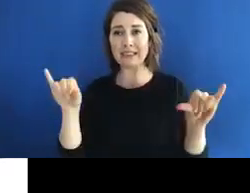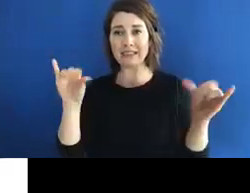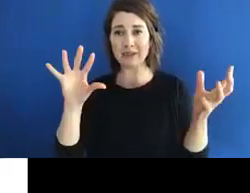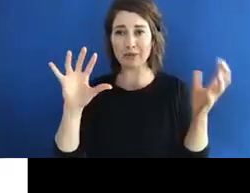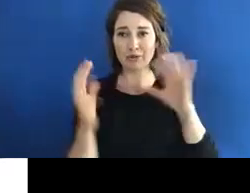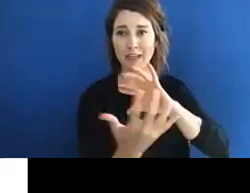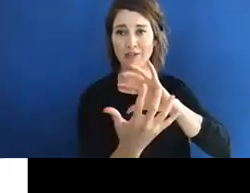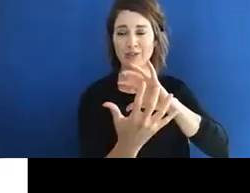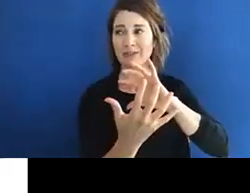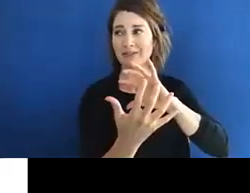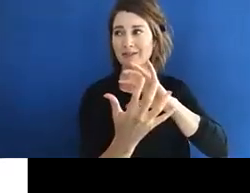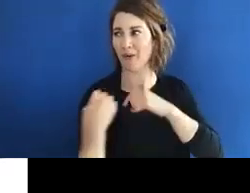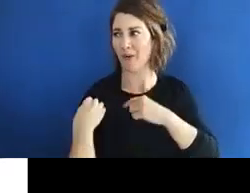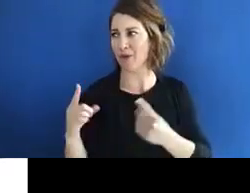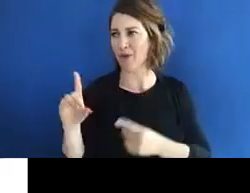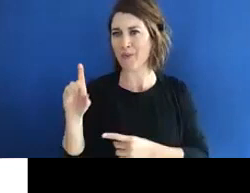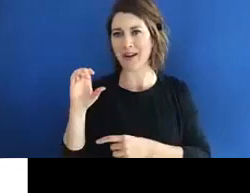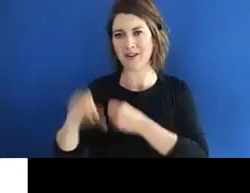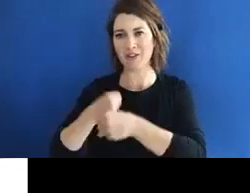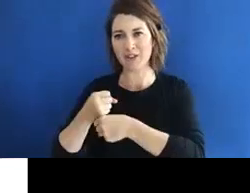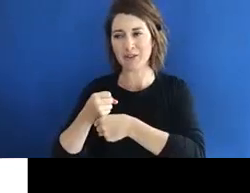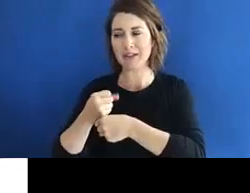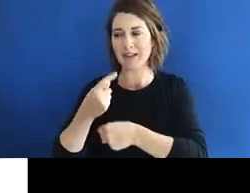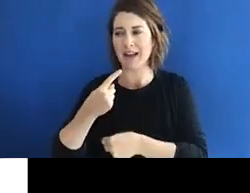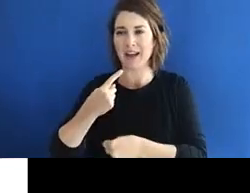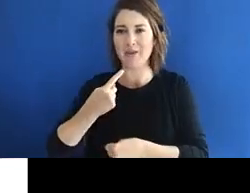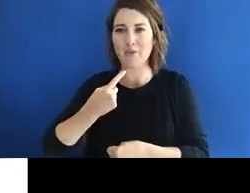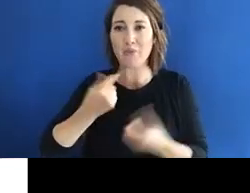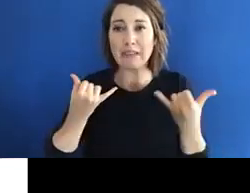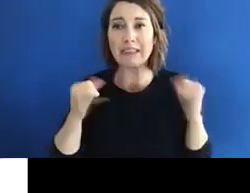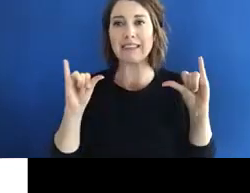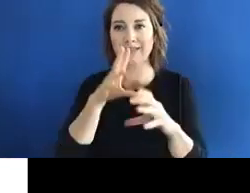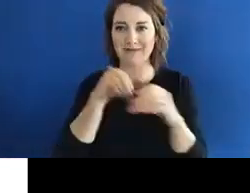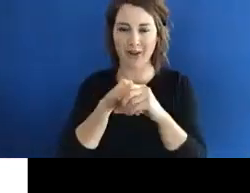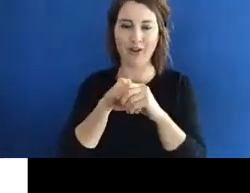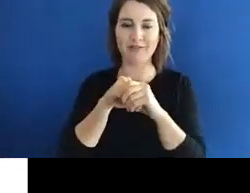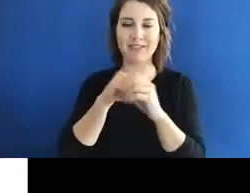100 years, and how it still is at the heart of those changes today. So I think